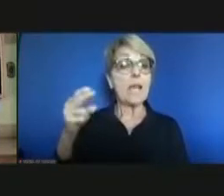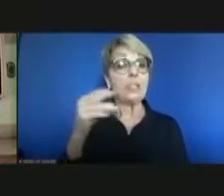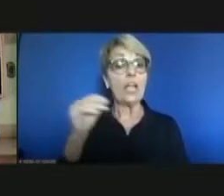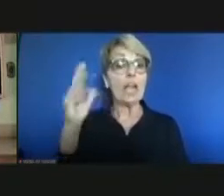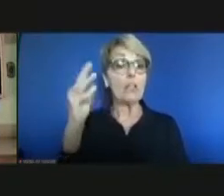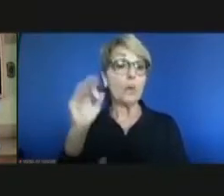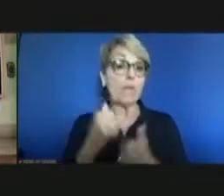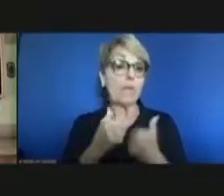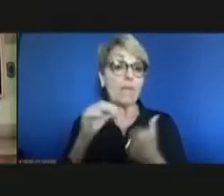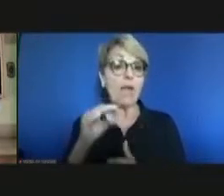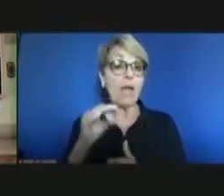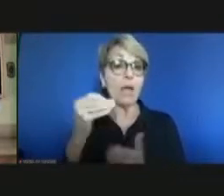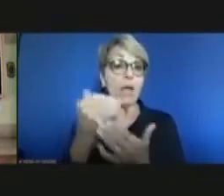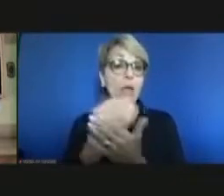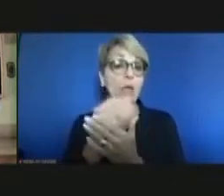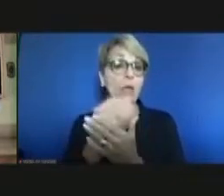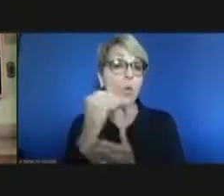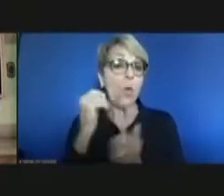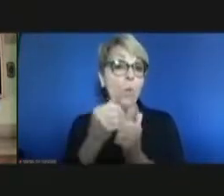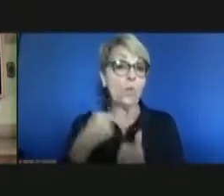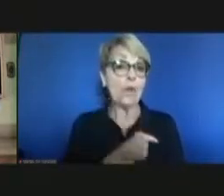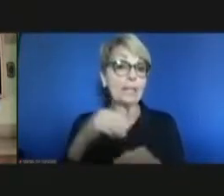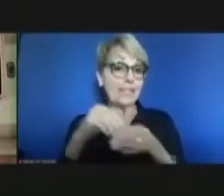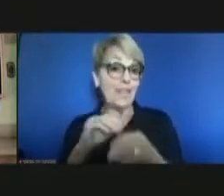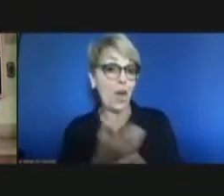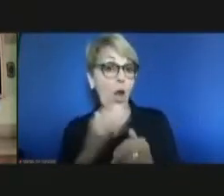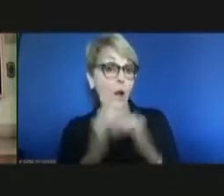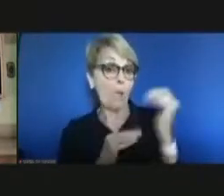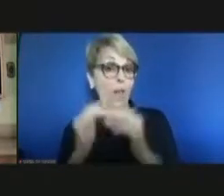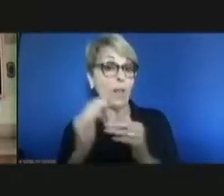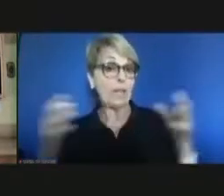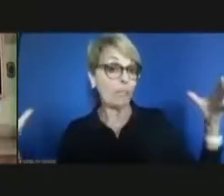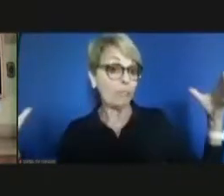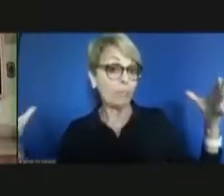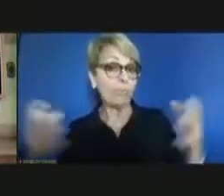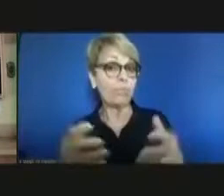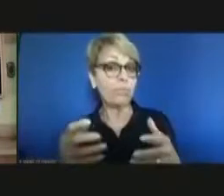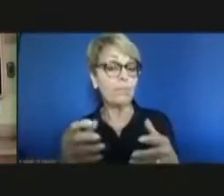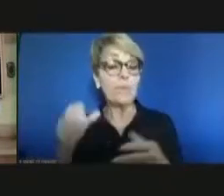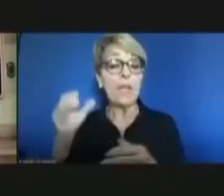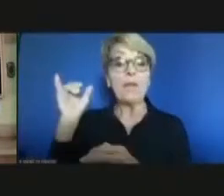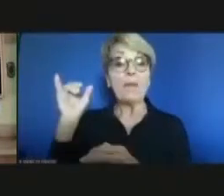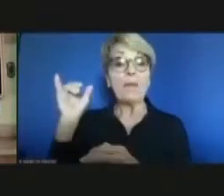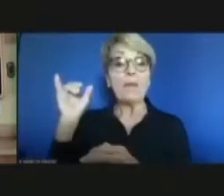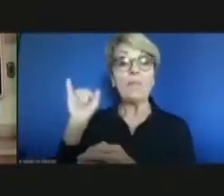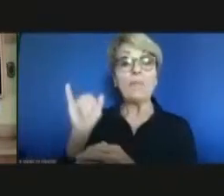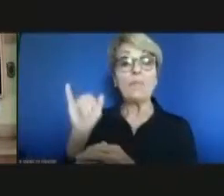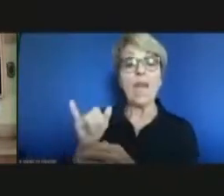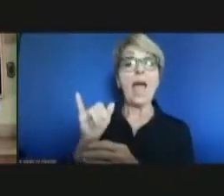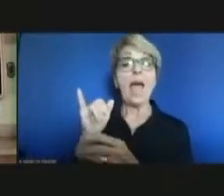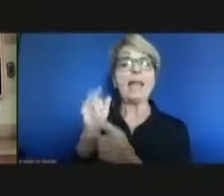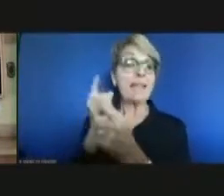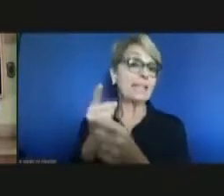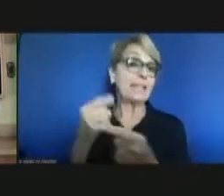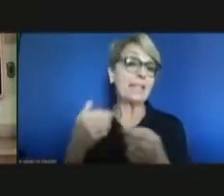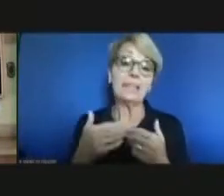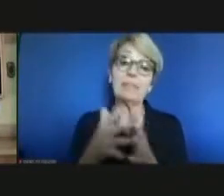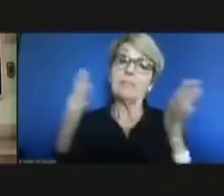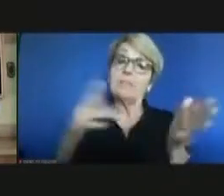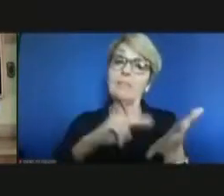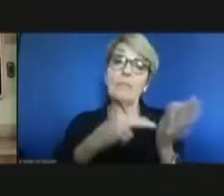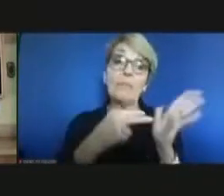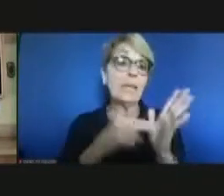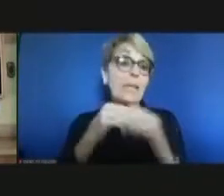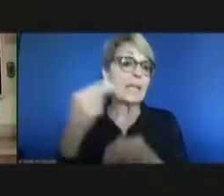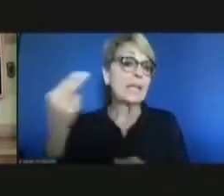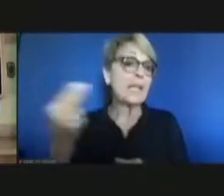with us in our building. So this designation has much meaning to us in the history of Pittsburgh